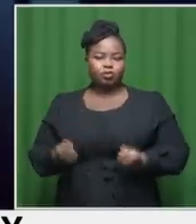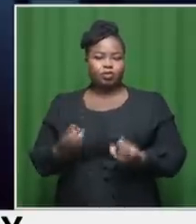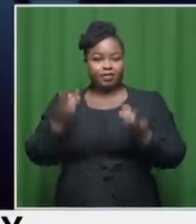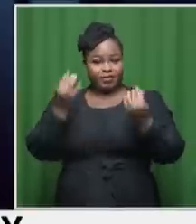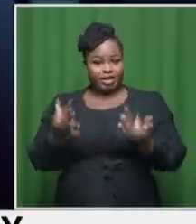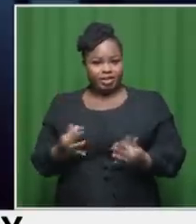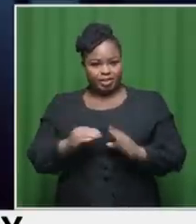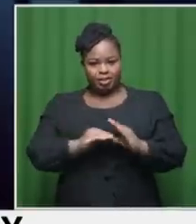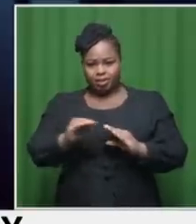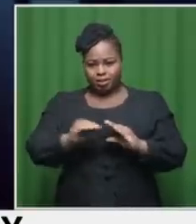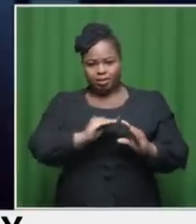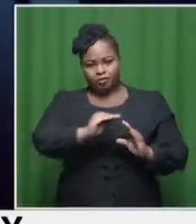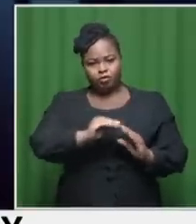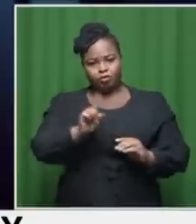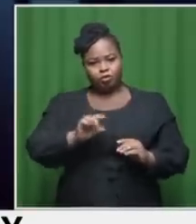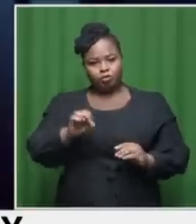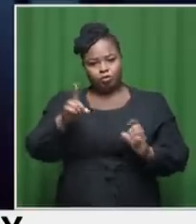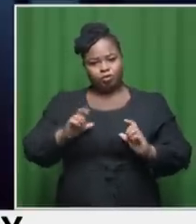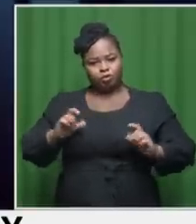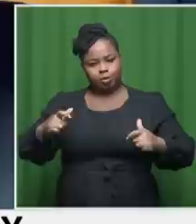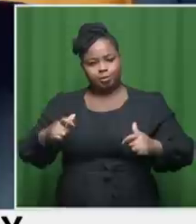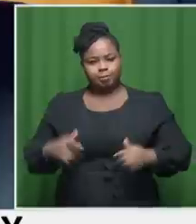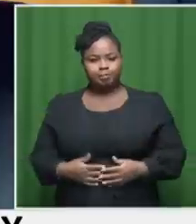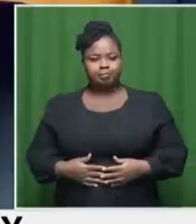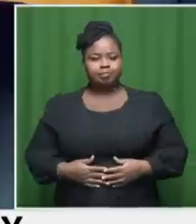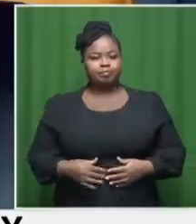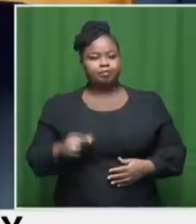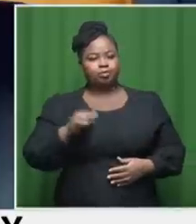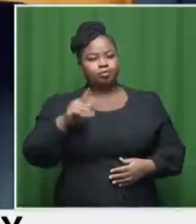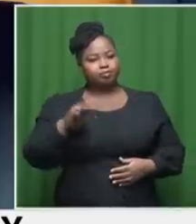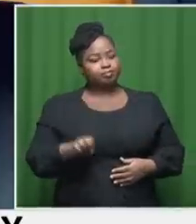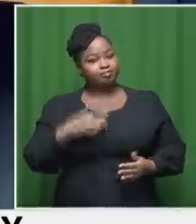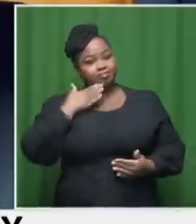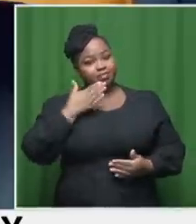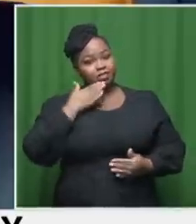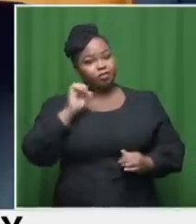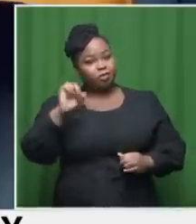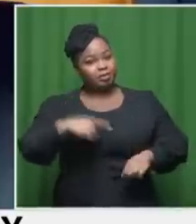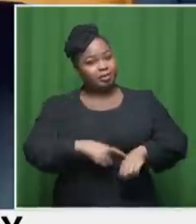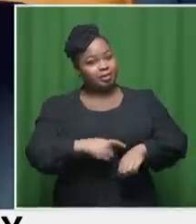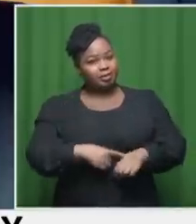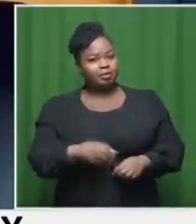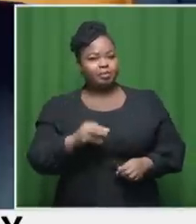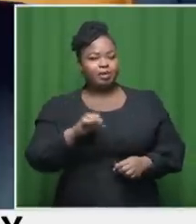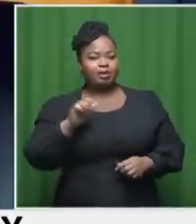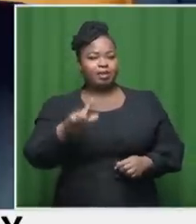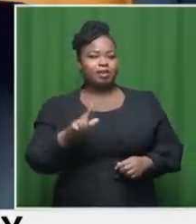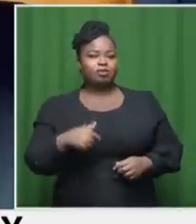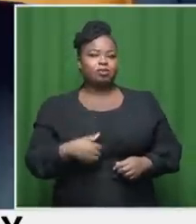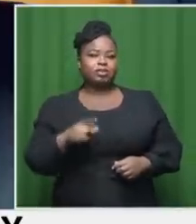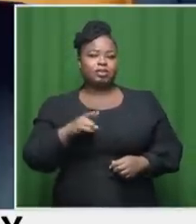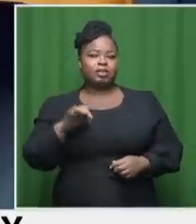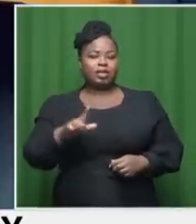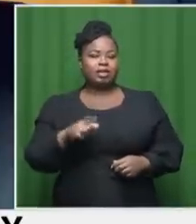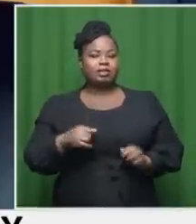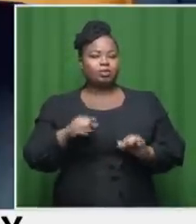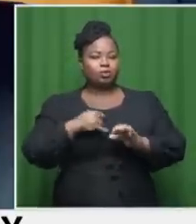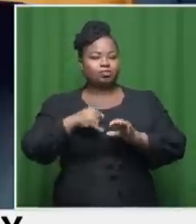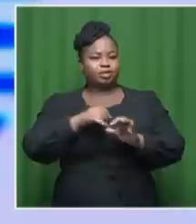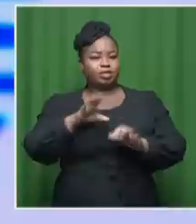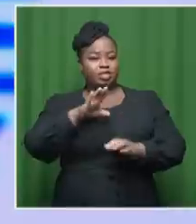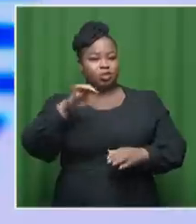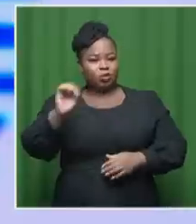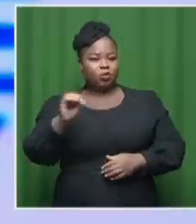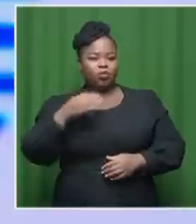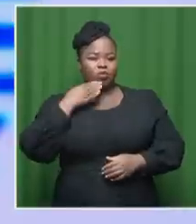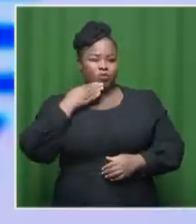malfeasance from the Zondo Commission. Mr. Kgobe, thanks so much for your time. Michael Kgobe is Denel's interim group CEO,